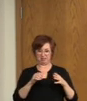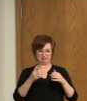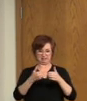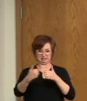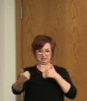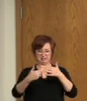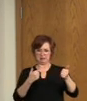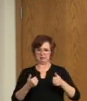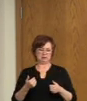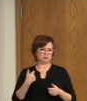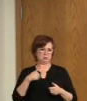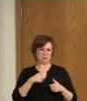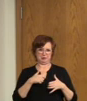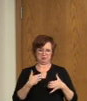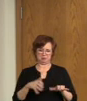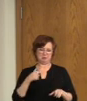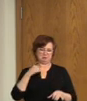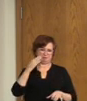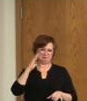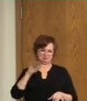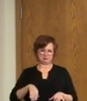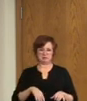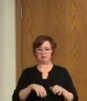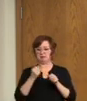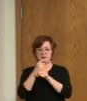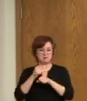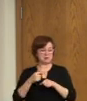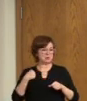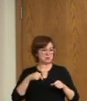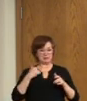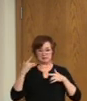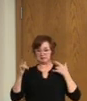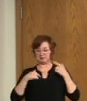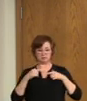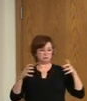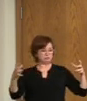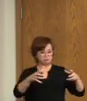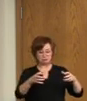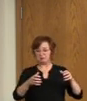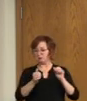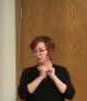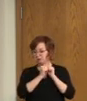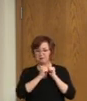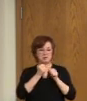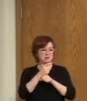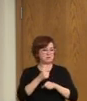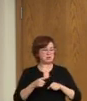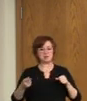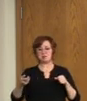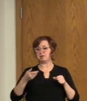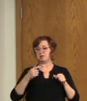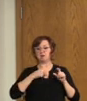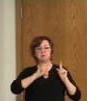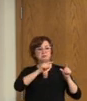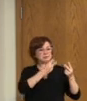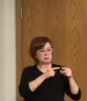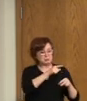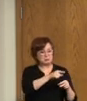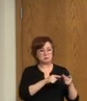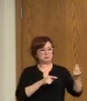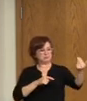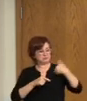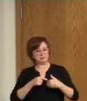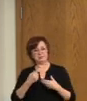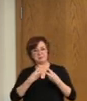forward to getting together with family and friends, visiting each other's homes, sharing a meal together, or just